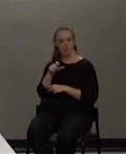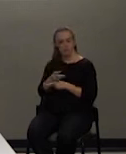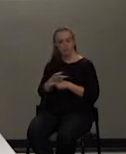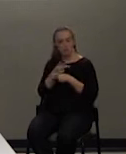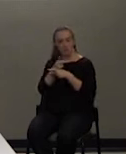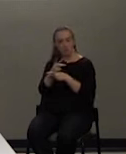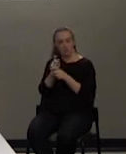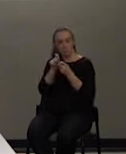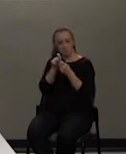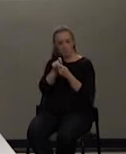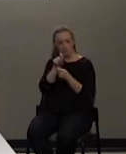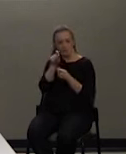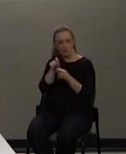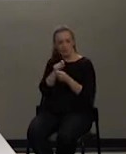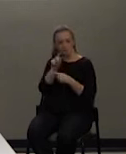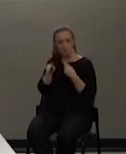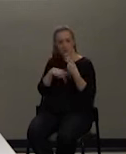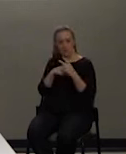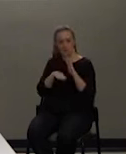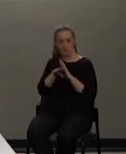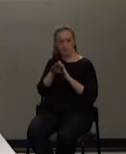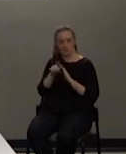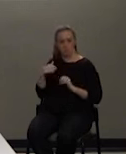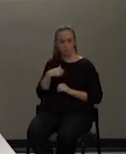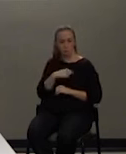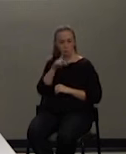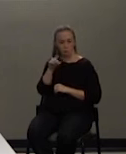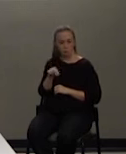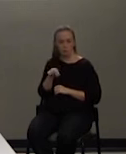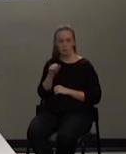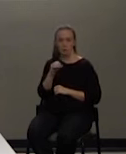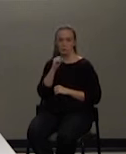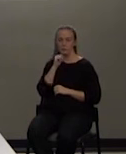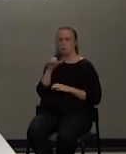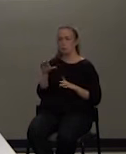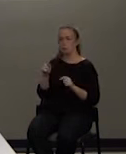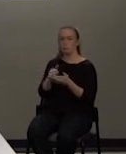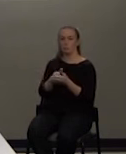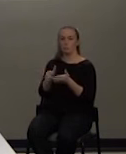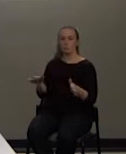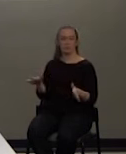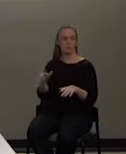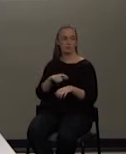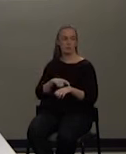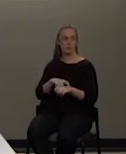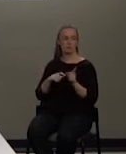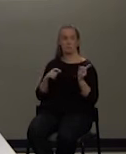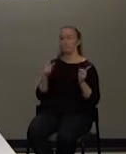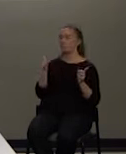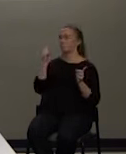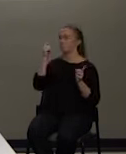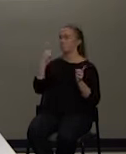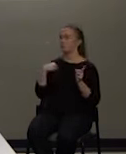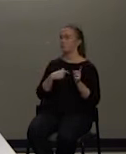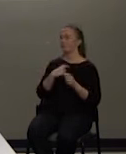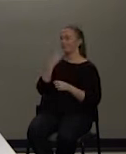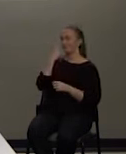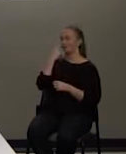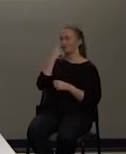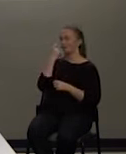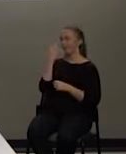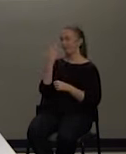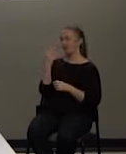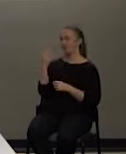so that it's not just done for the sake of doing it, if that makes sense. Yes. We lost a homegrown business here about